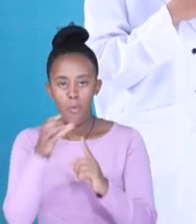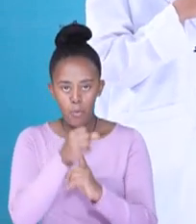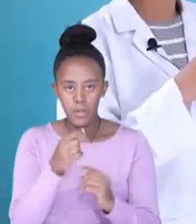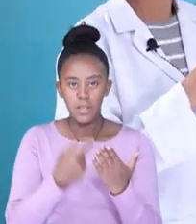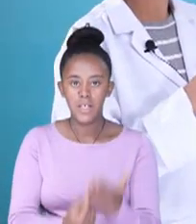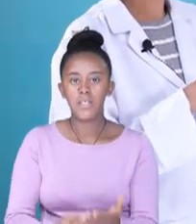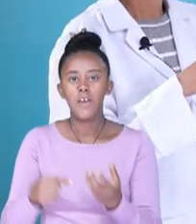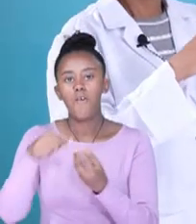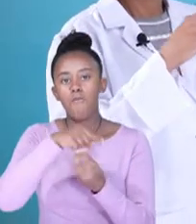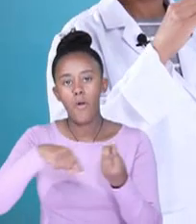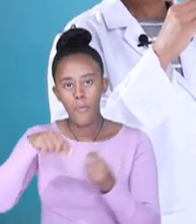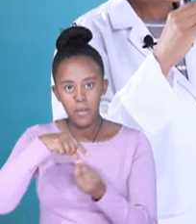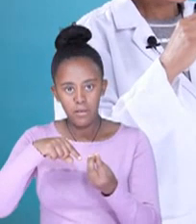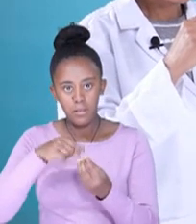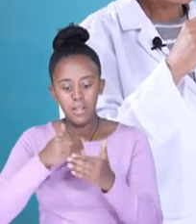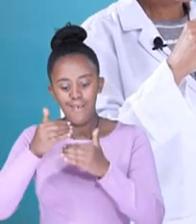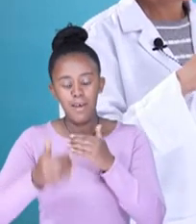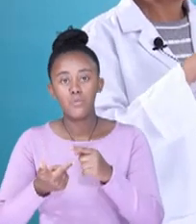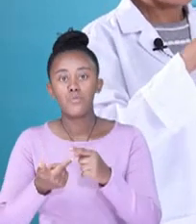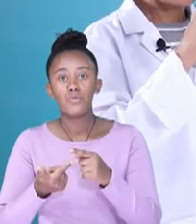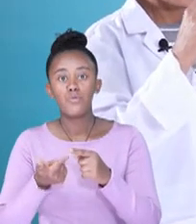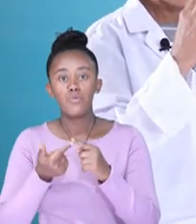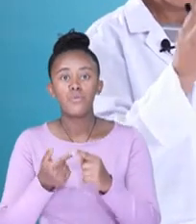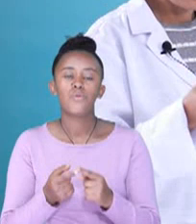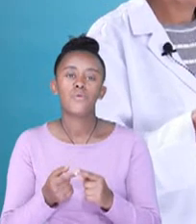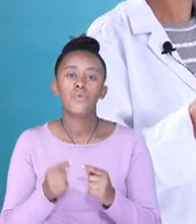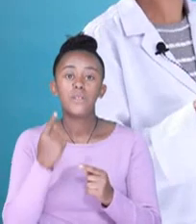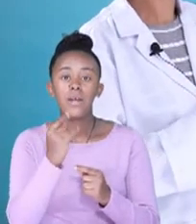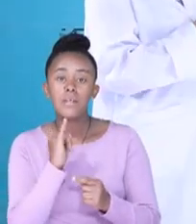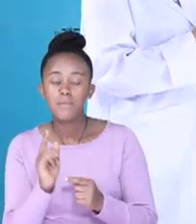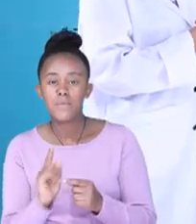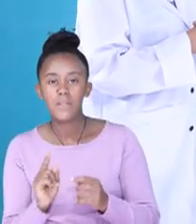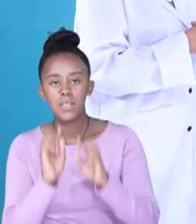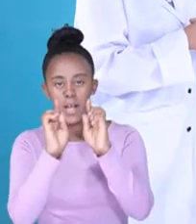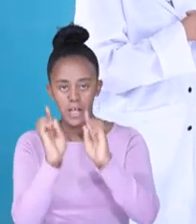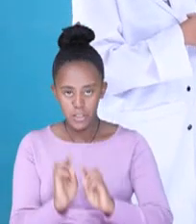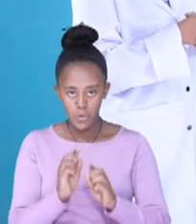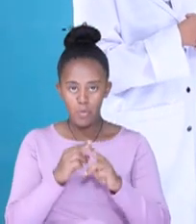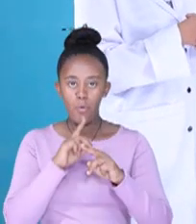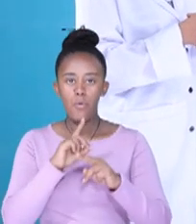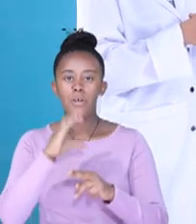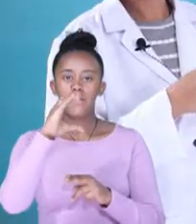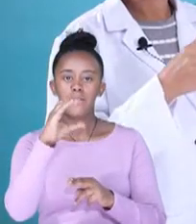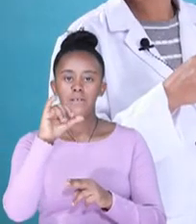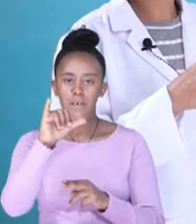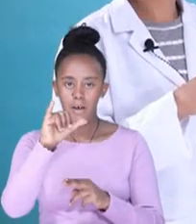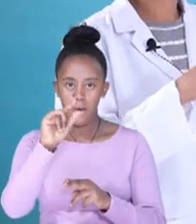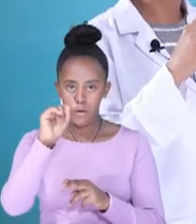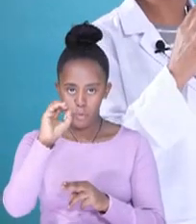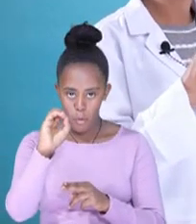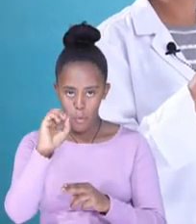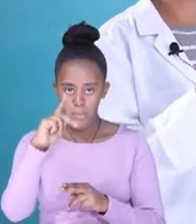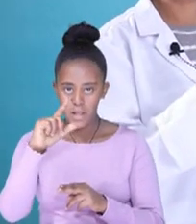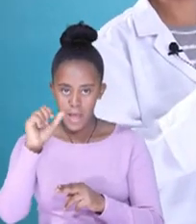environment, and next to the cell membrane there is a structure known as cytoplasm, which is